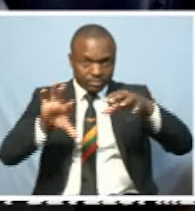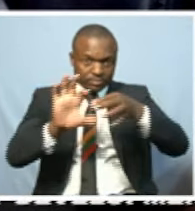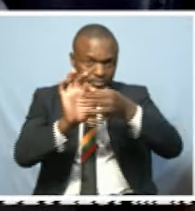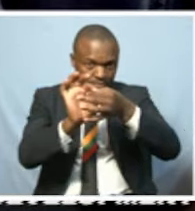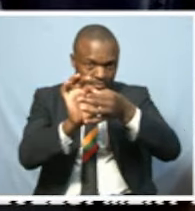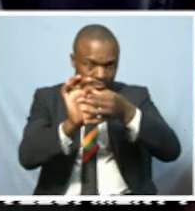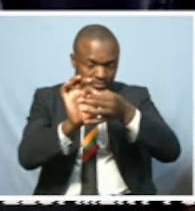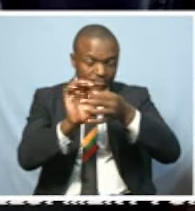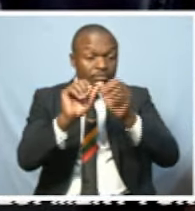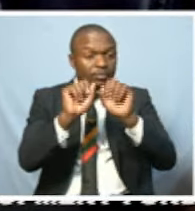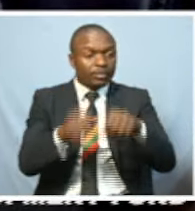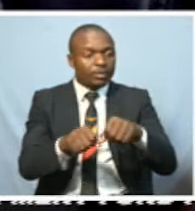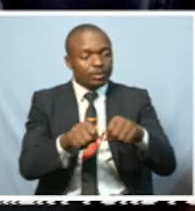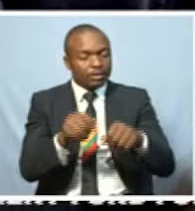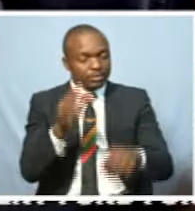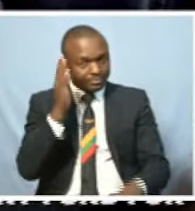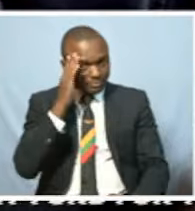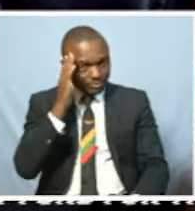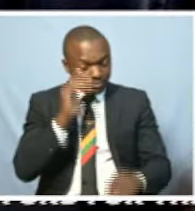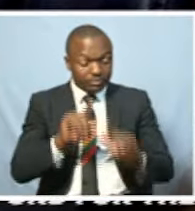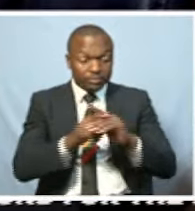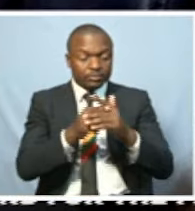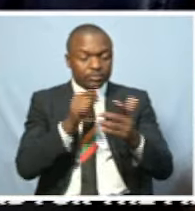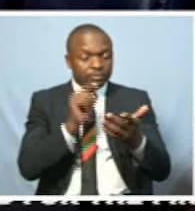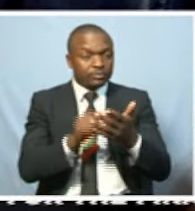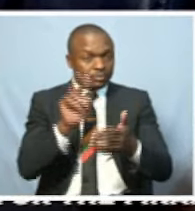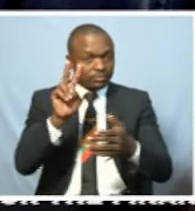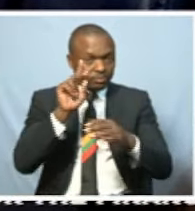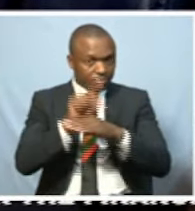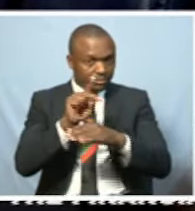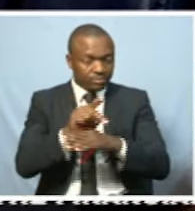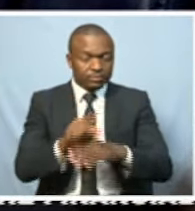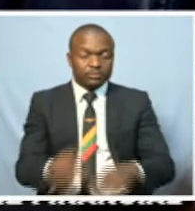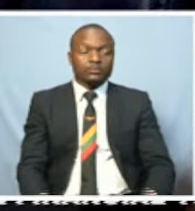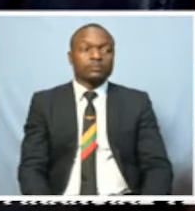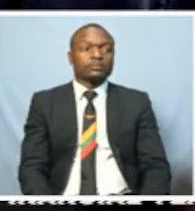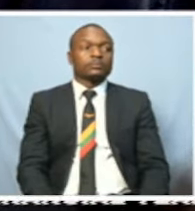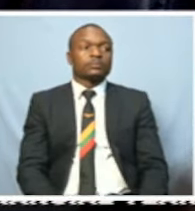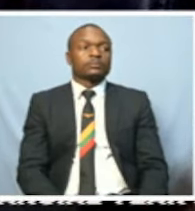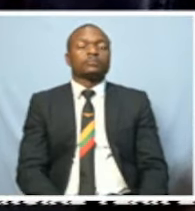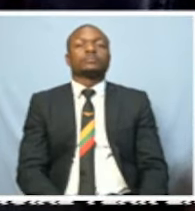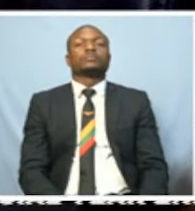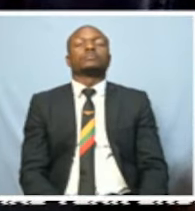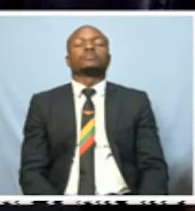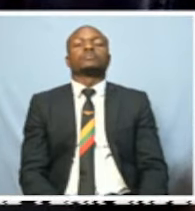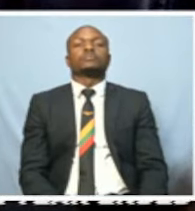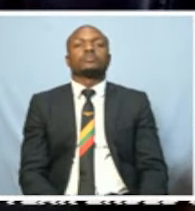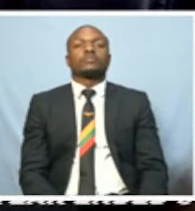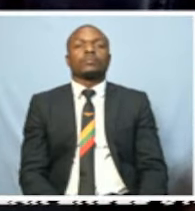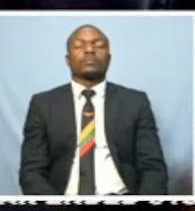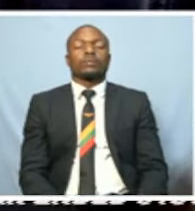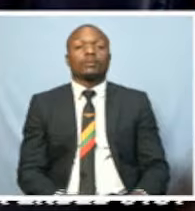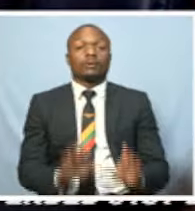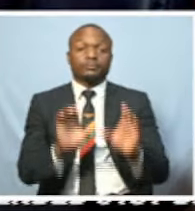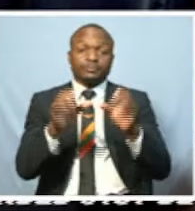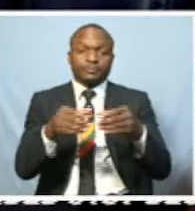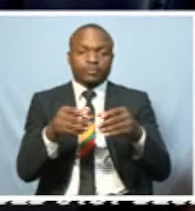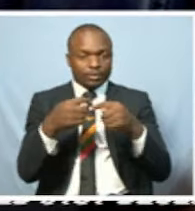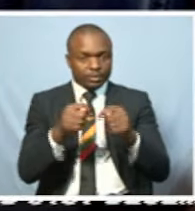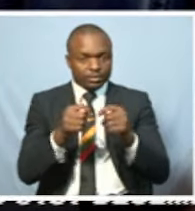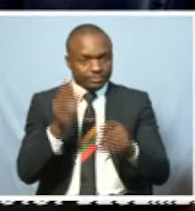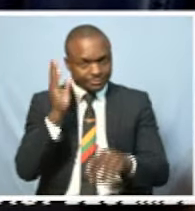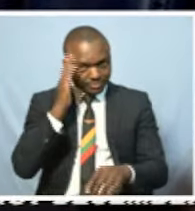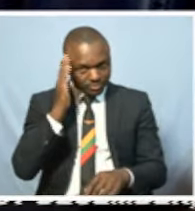out, Chair, on starting with these two projects. whether the council tried to find out